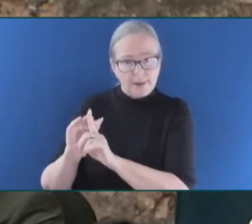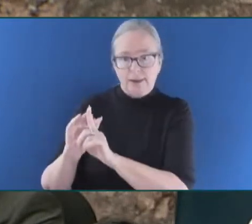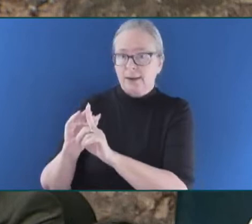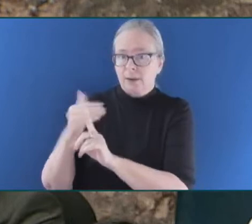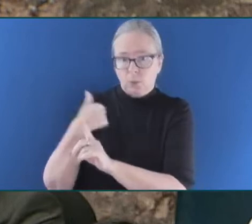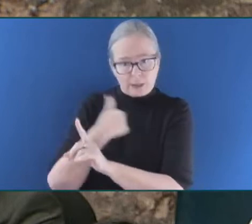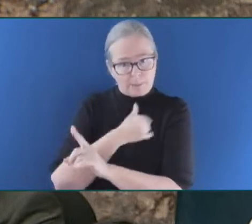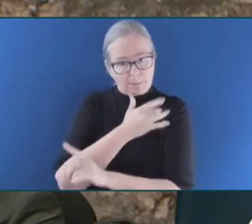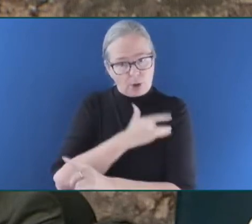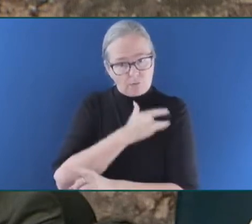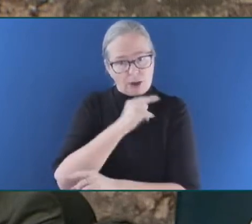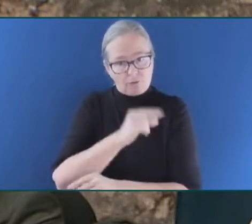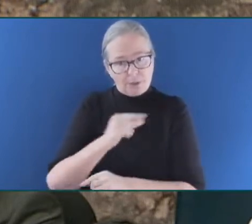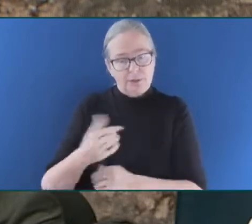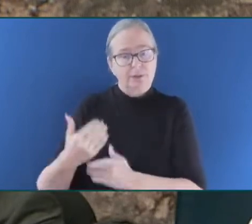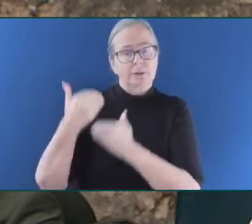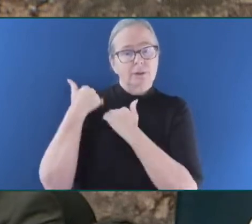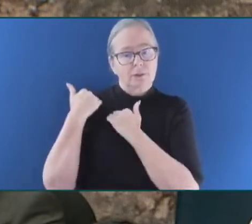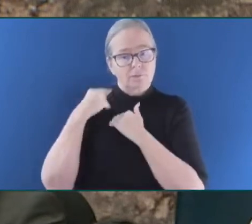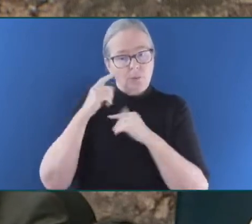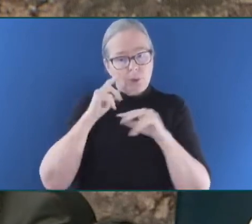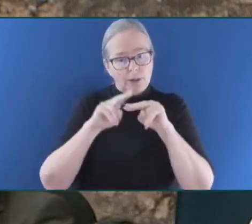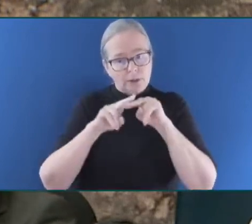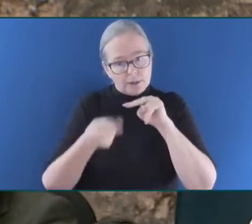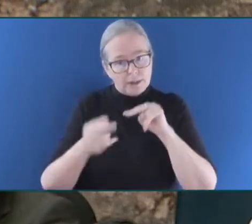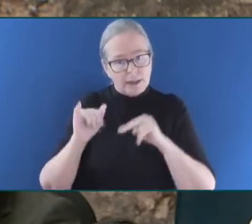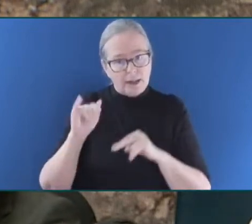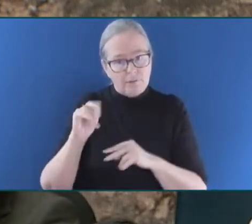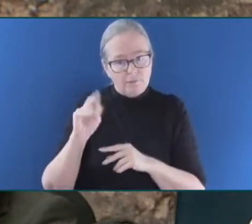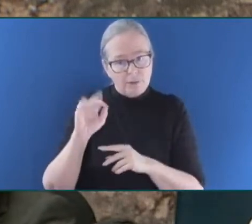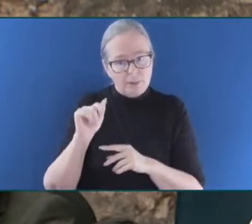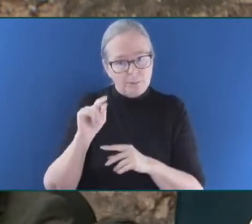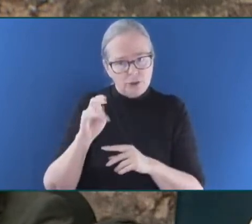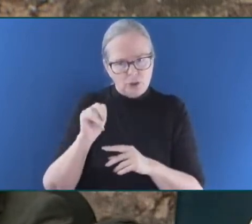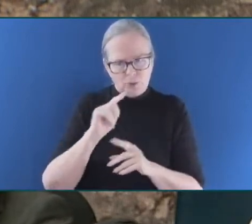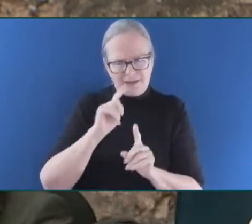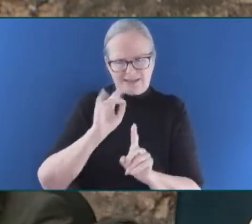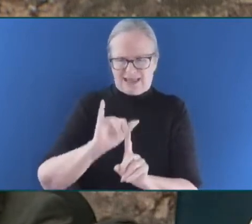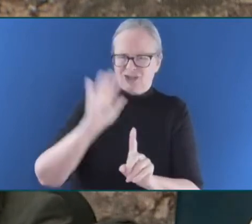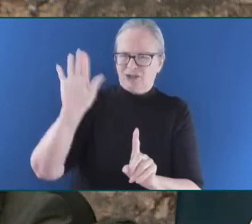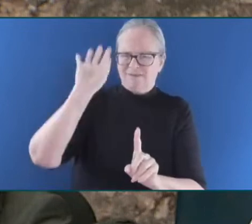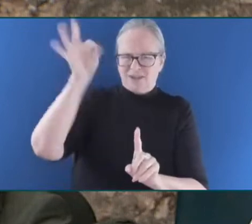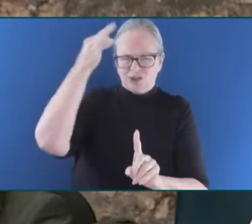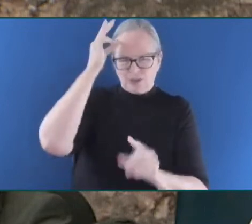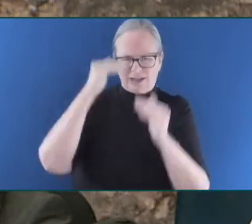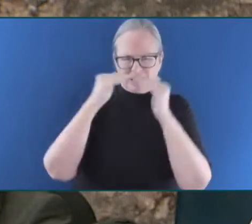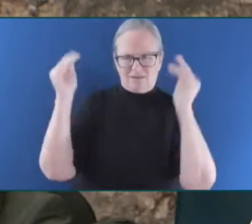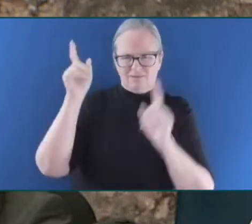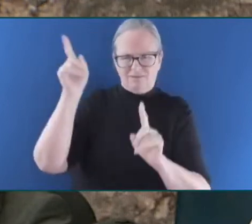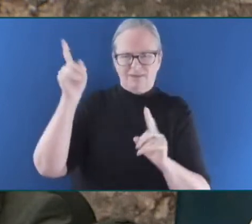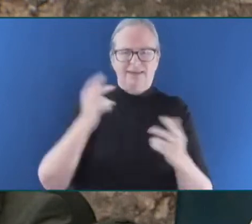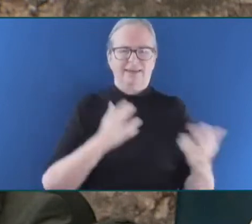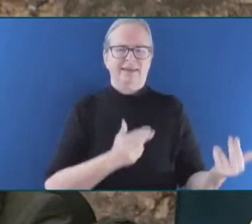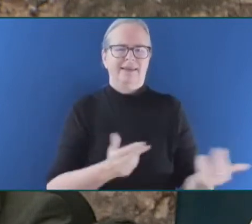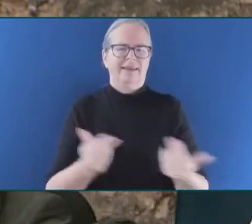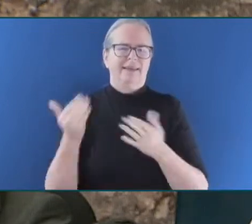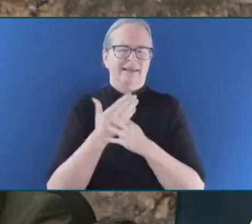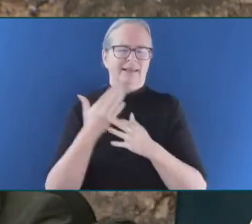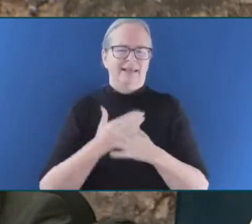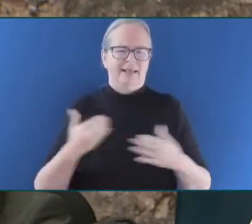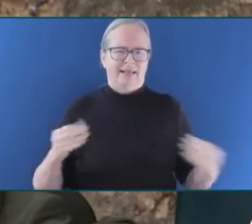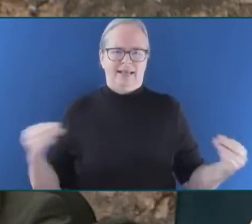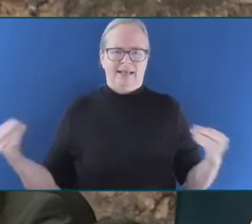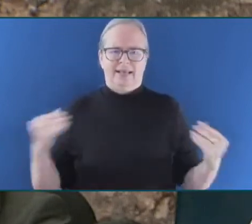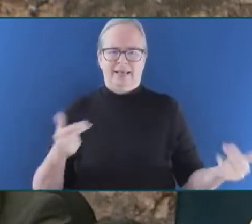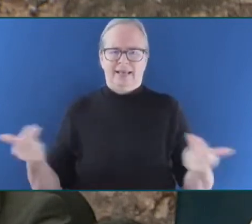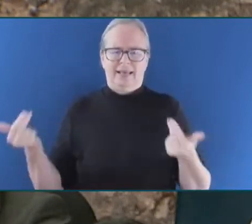and it's a global issue as well. But we are doing things much more than the members opposite ever did when they